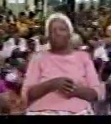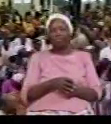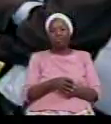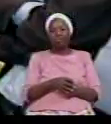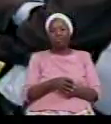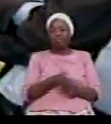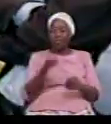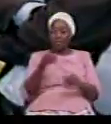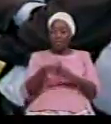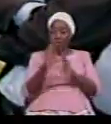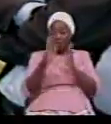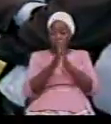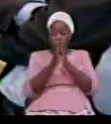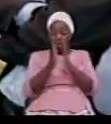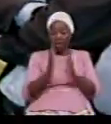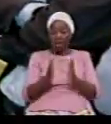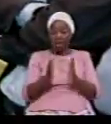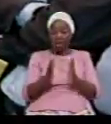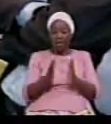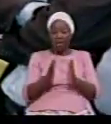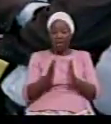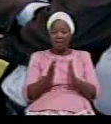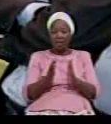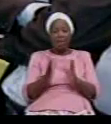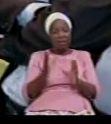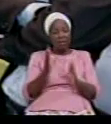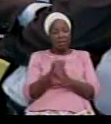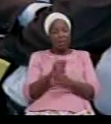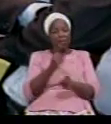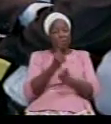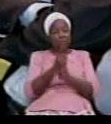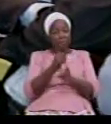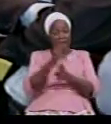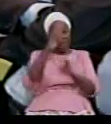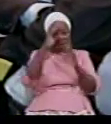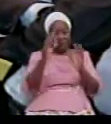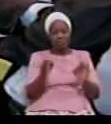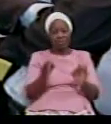In your prayer, take proper decision.